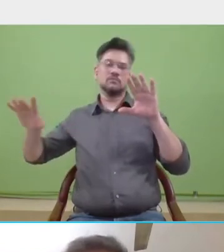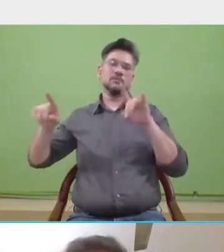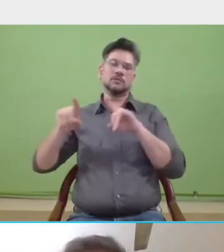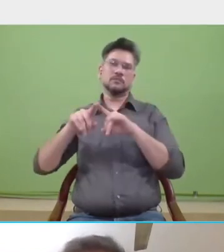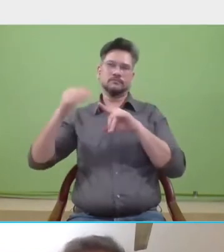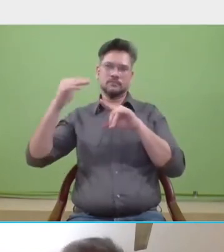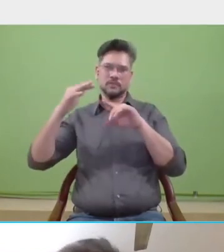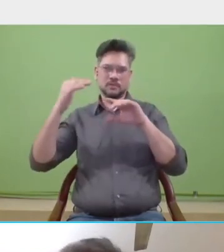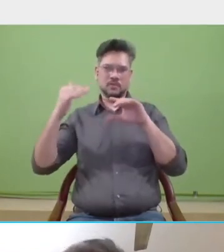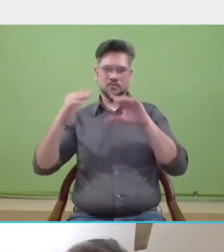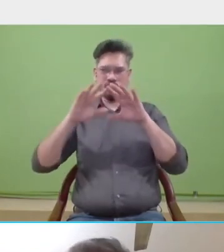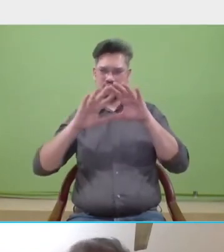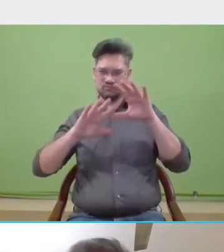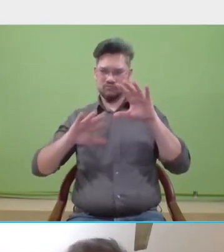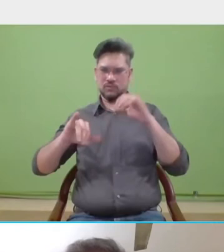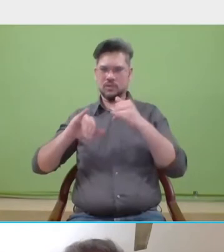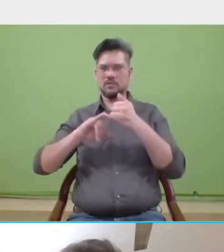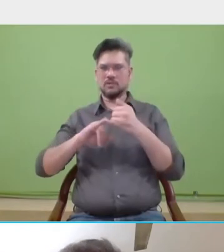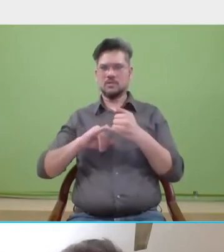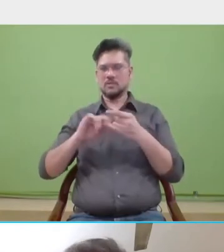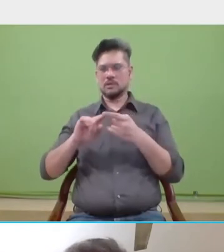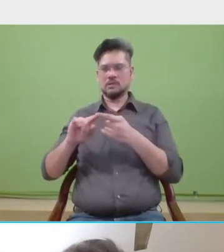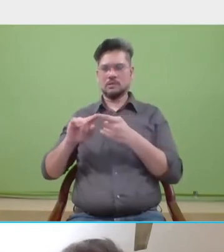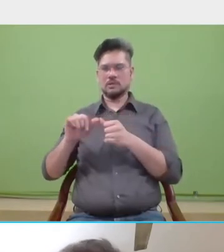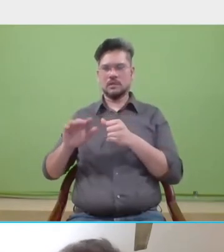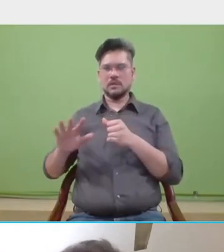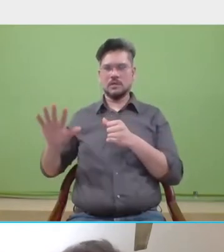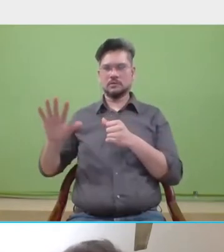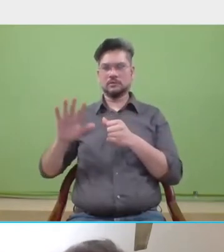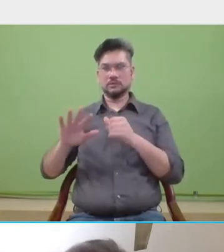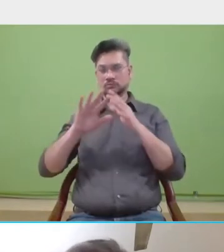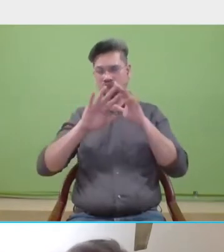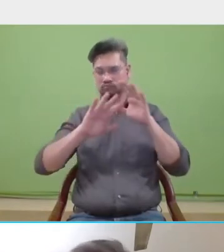of southeast asia there are quite a few languages in that